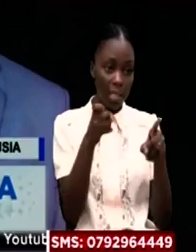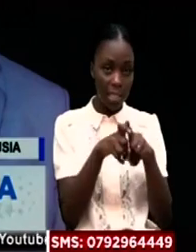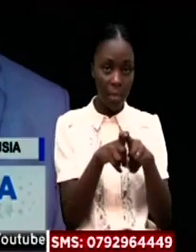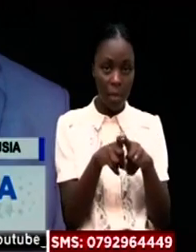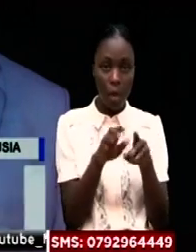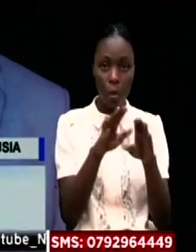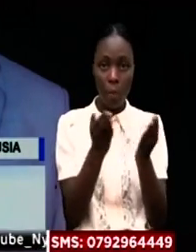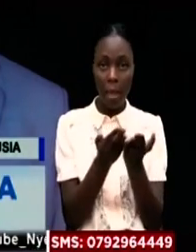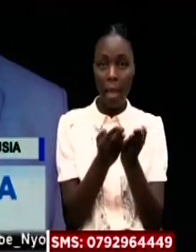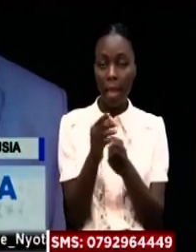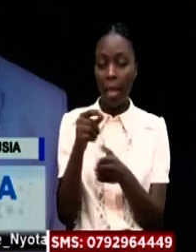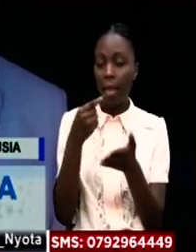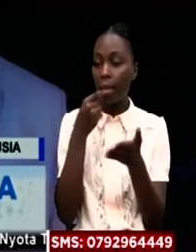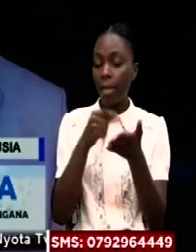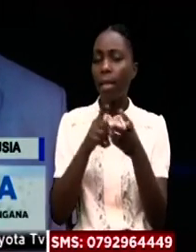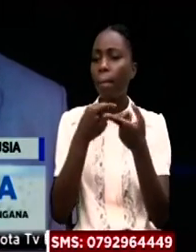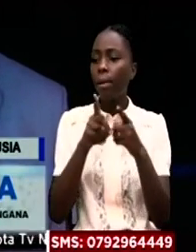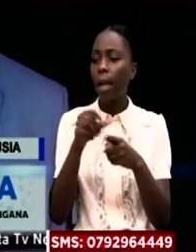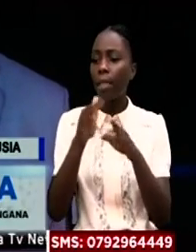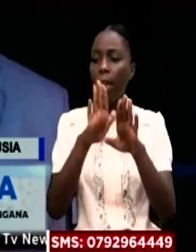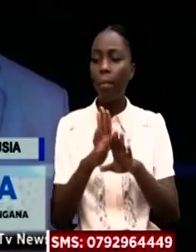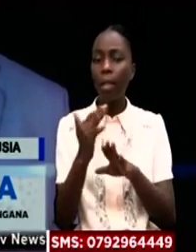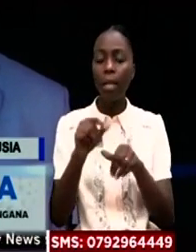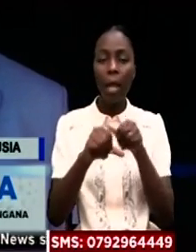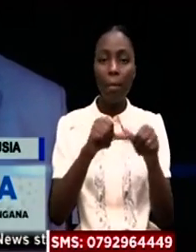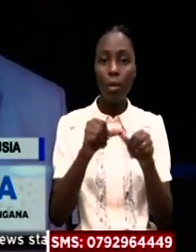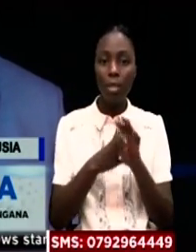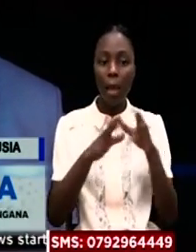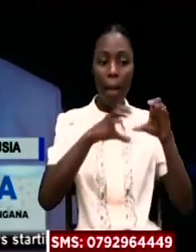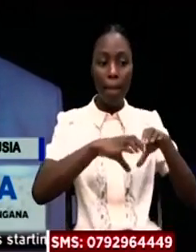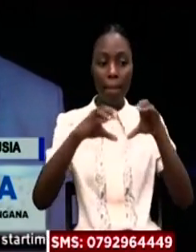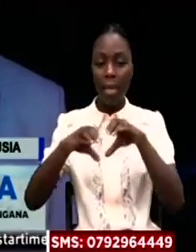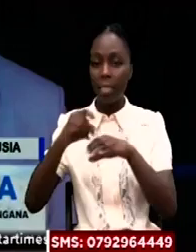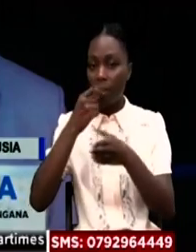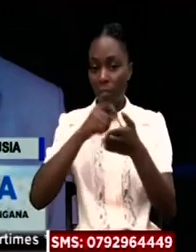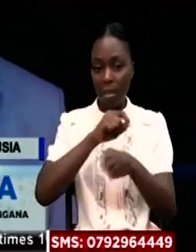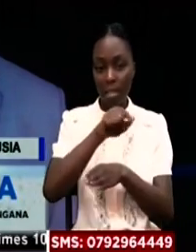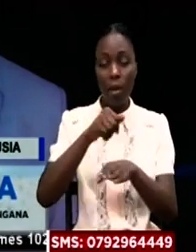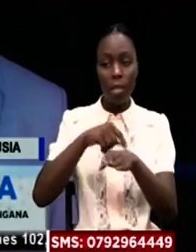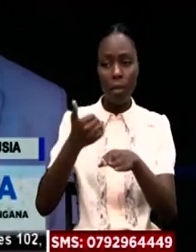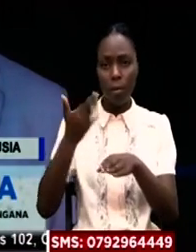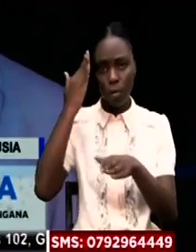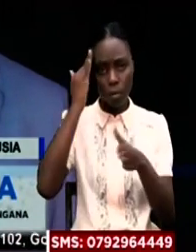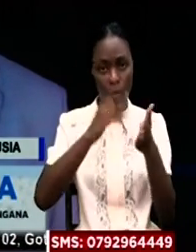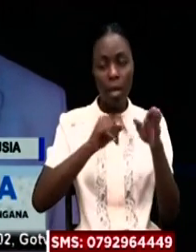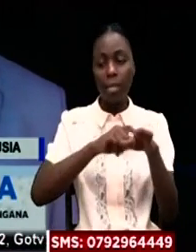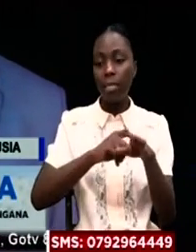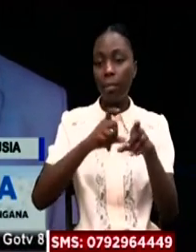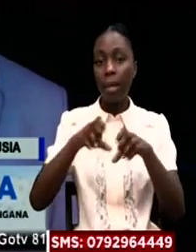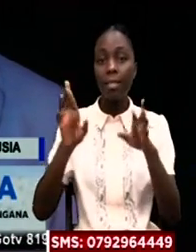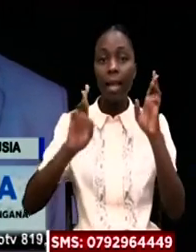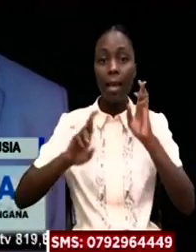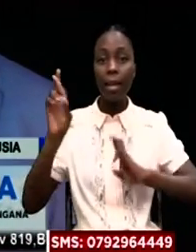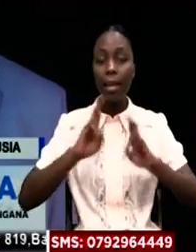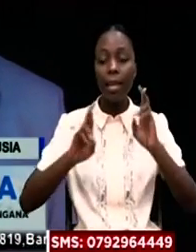packaging of the rice And again the other key thing is the issue of marketing of rice As you know very well that when rice is harvested